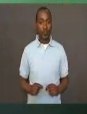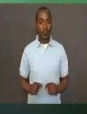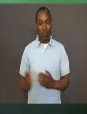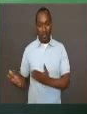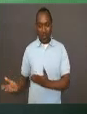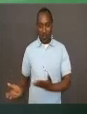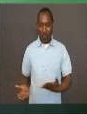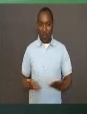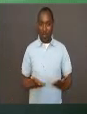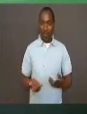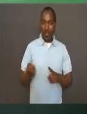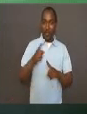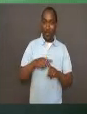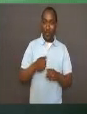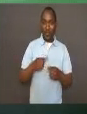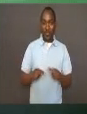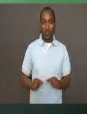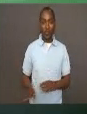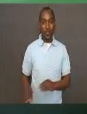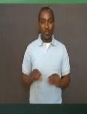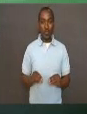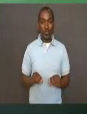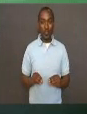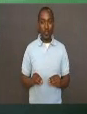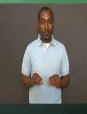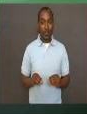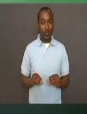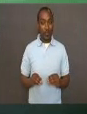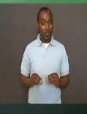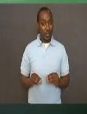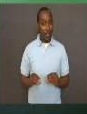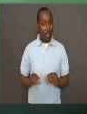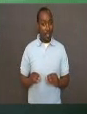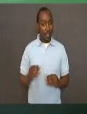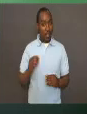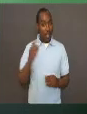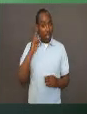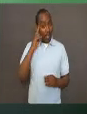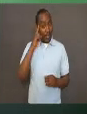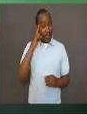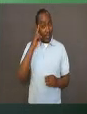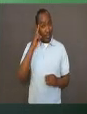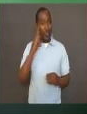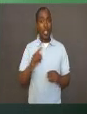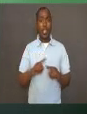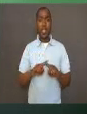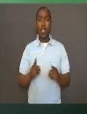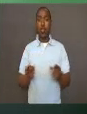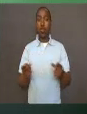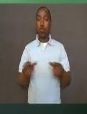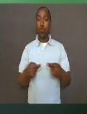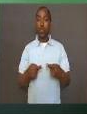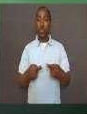Welcome back, students. Were you able to think of a lot of places